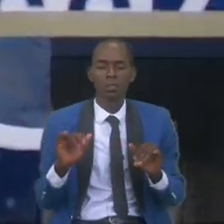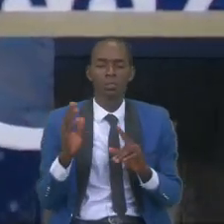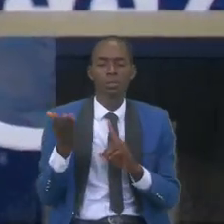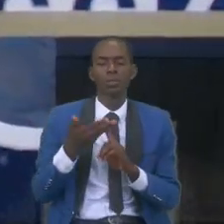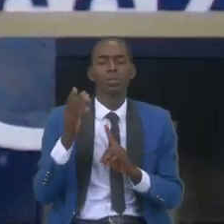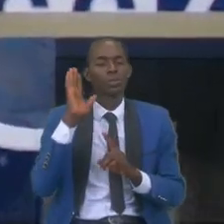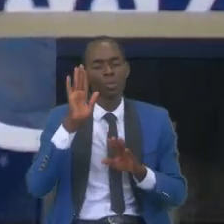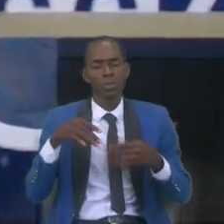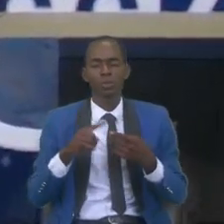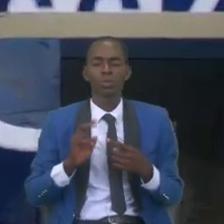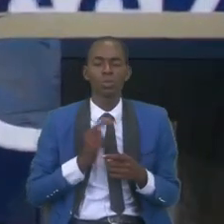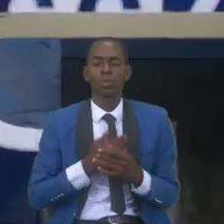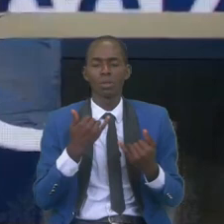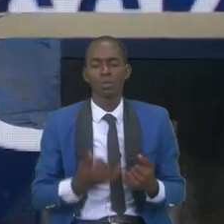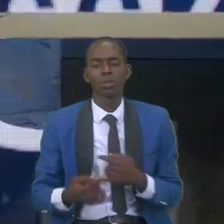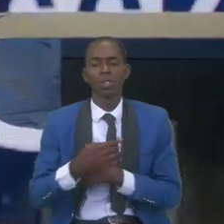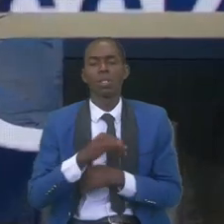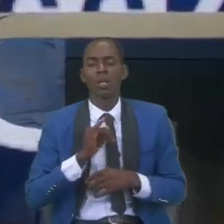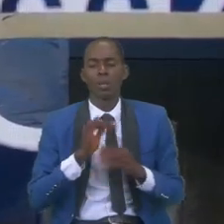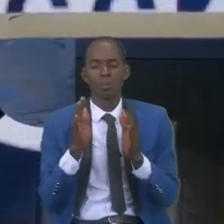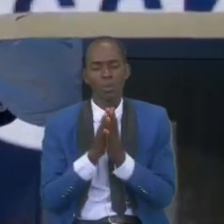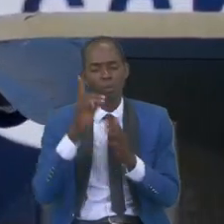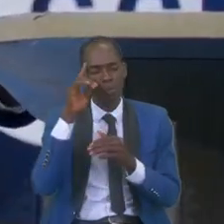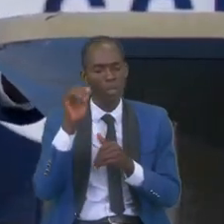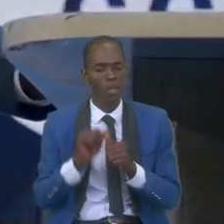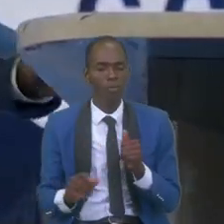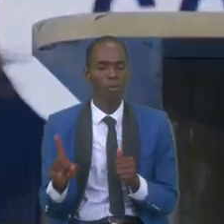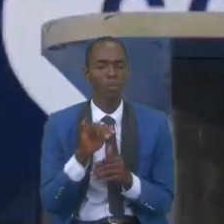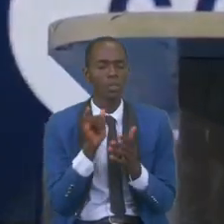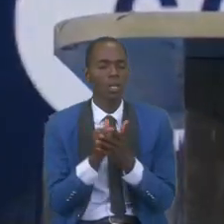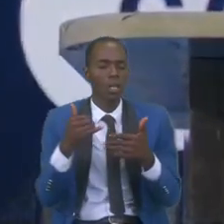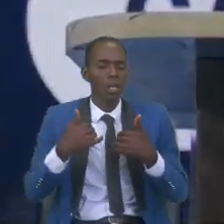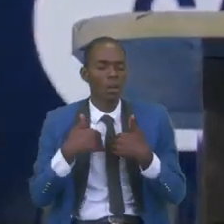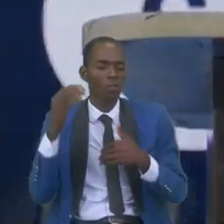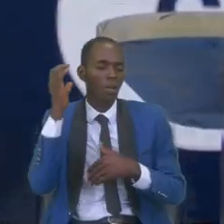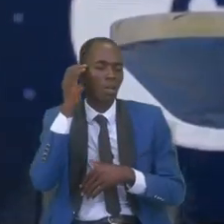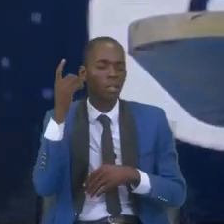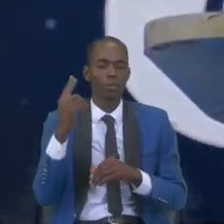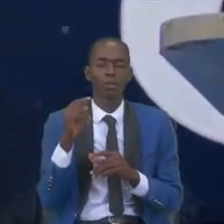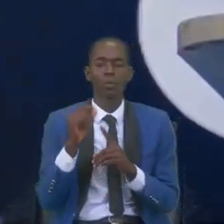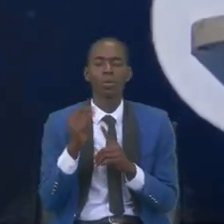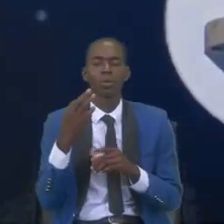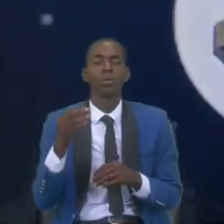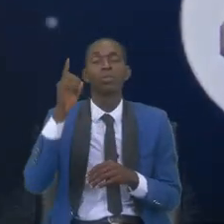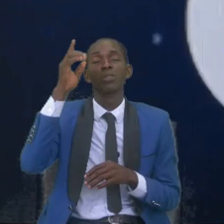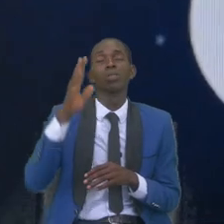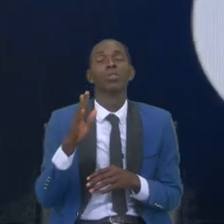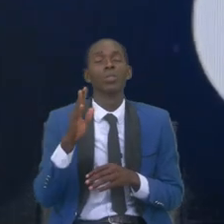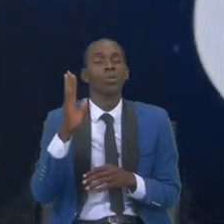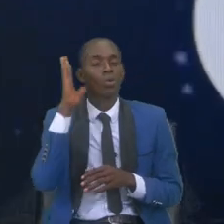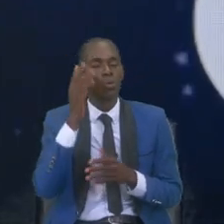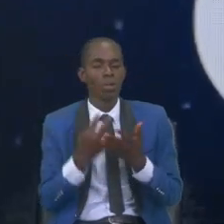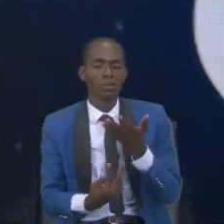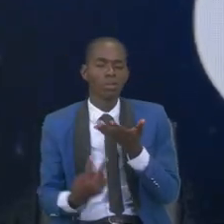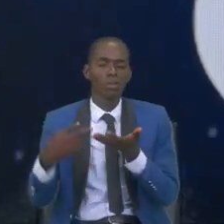out today. And I pray for everyone that you have heard the word of God to rise up,